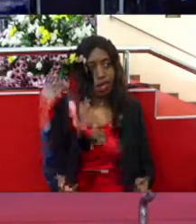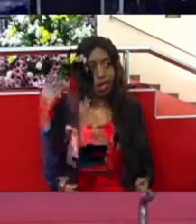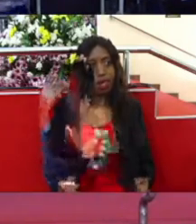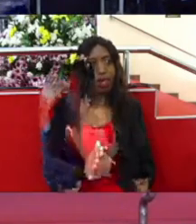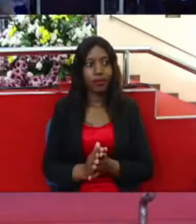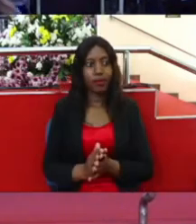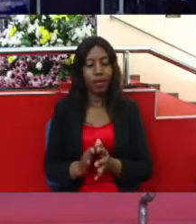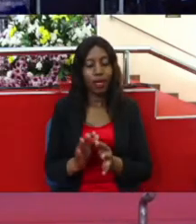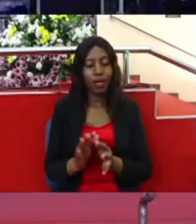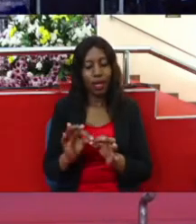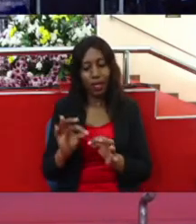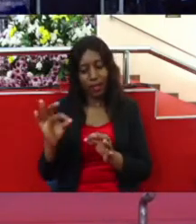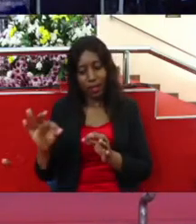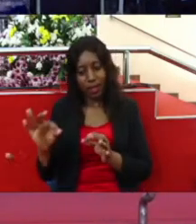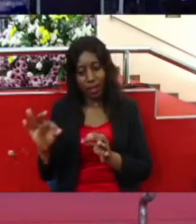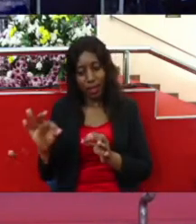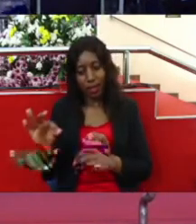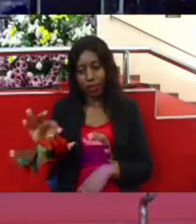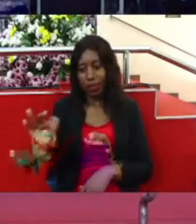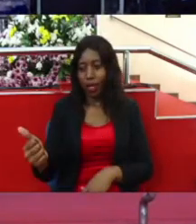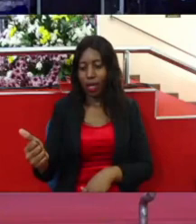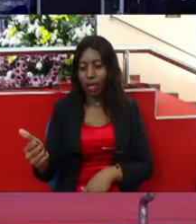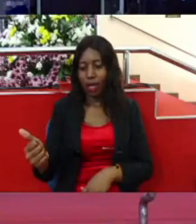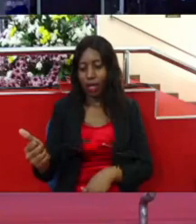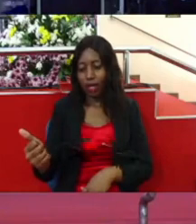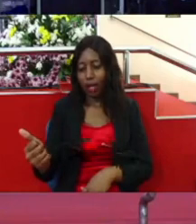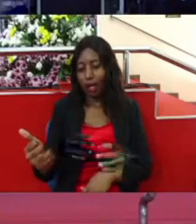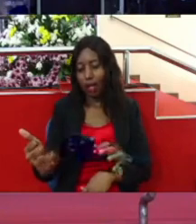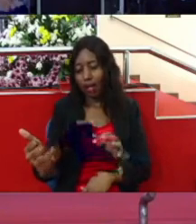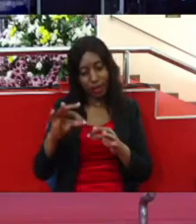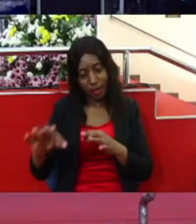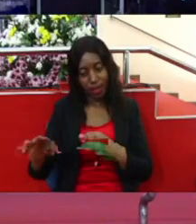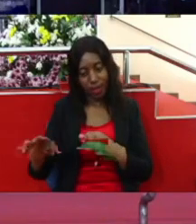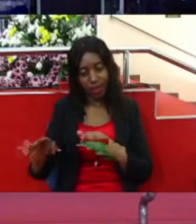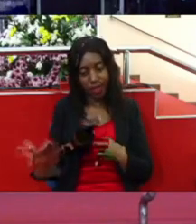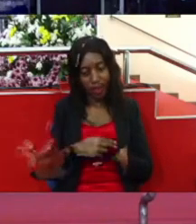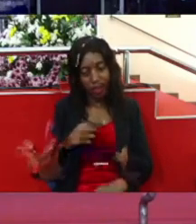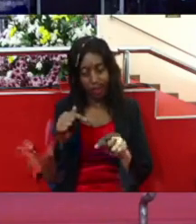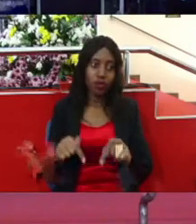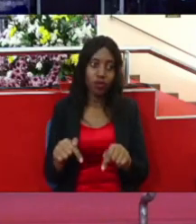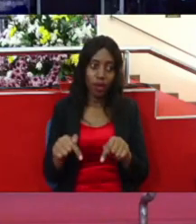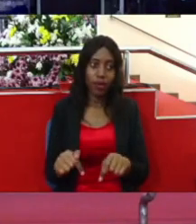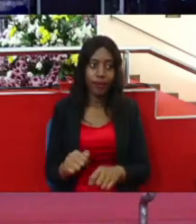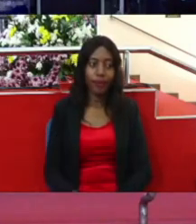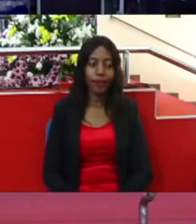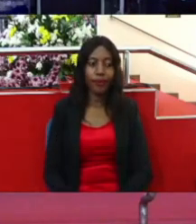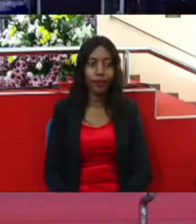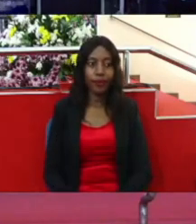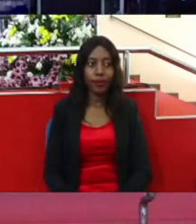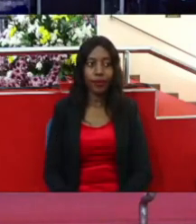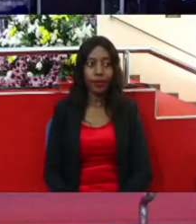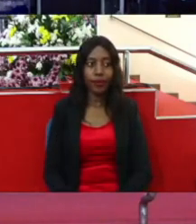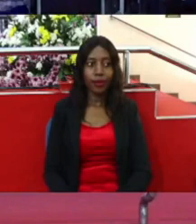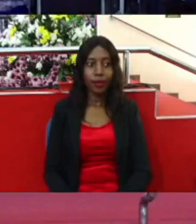the Assyrians, ikasonga hadi kwa Assyria, it has been extended to us today. Imeongezewa hadi kwetu hata siku ya leo. His agenda hasn't